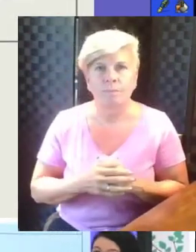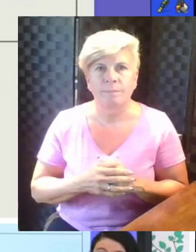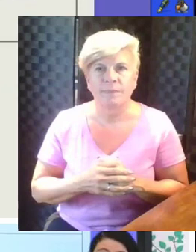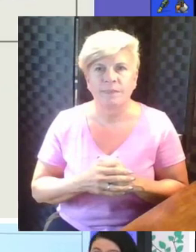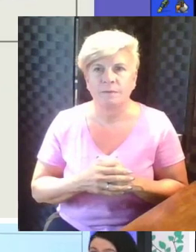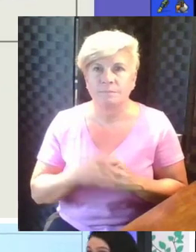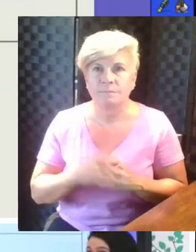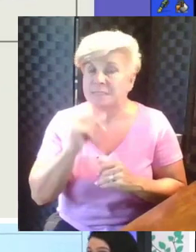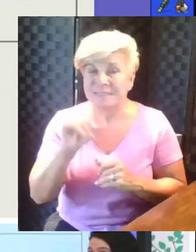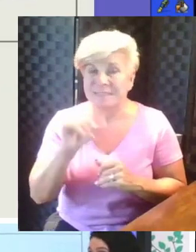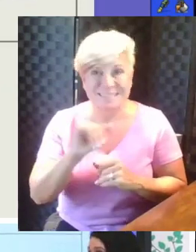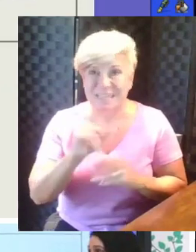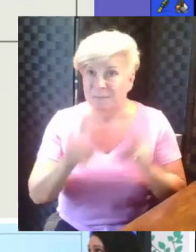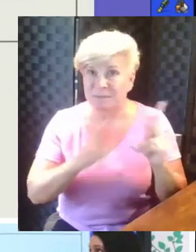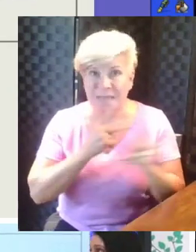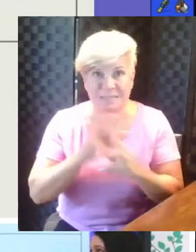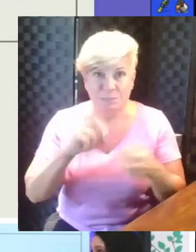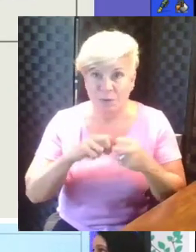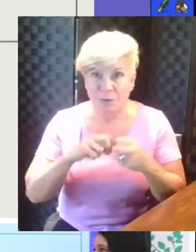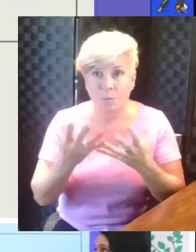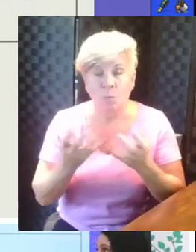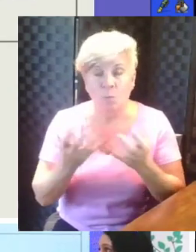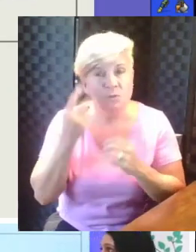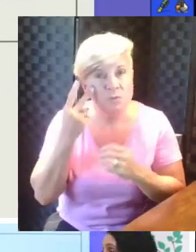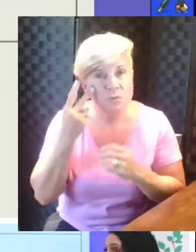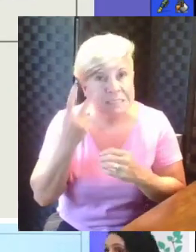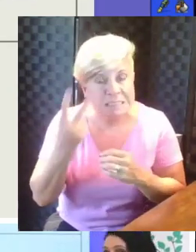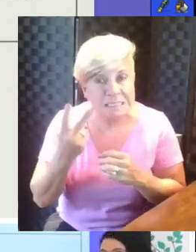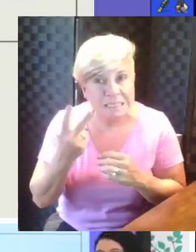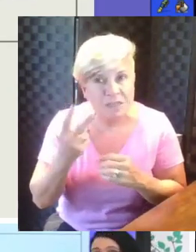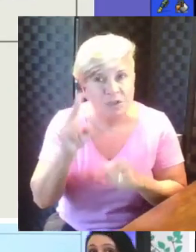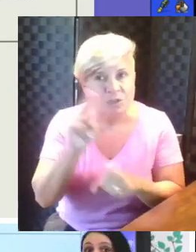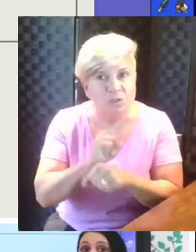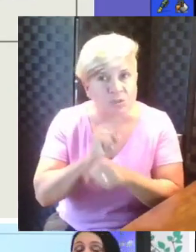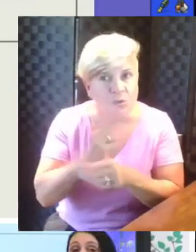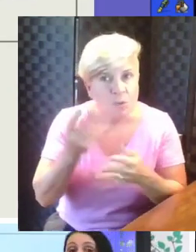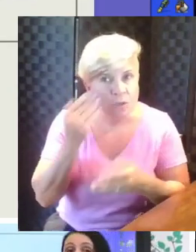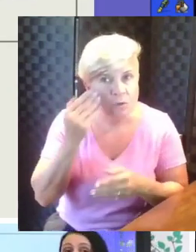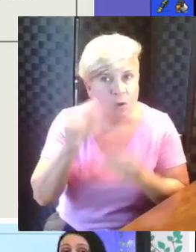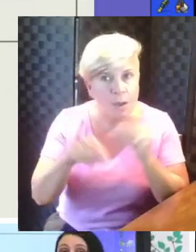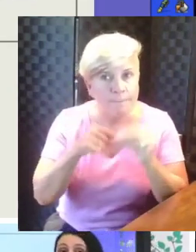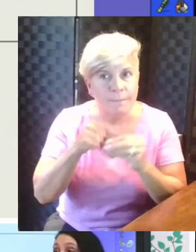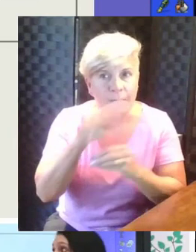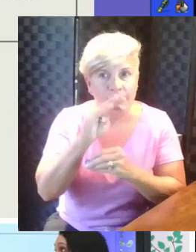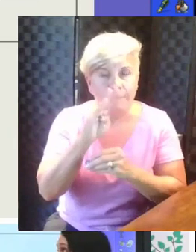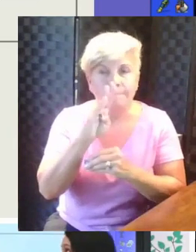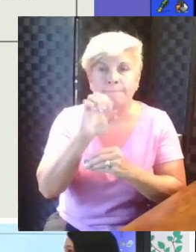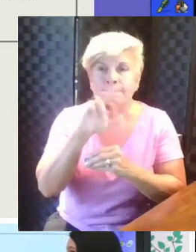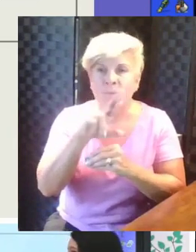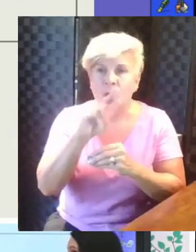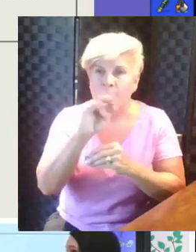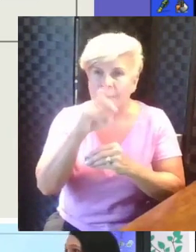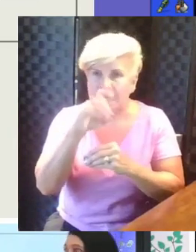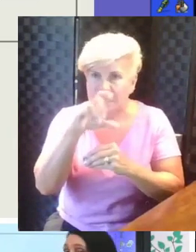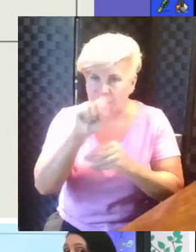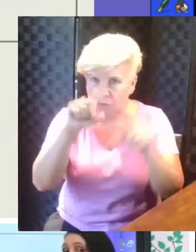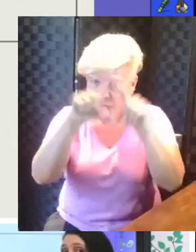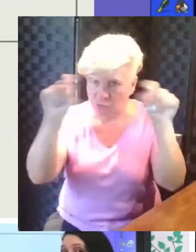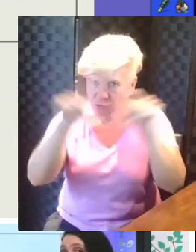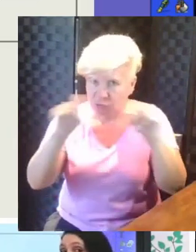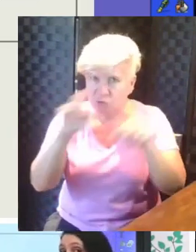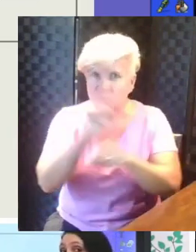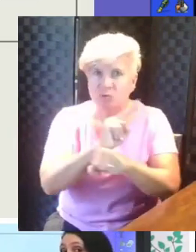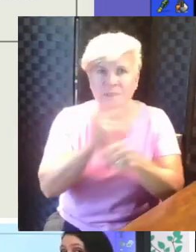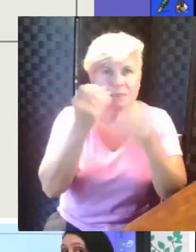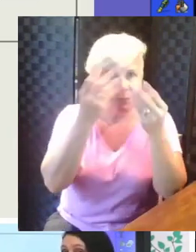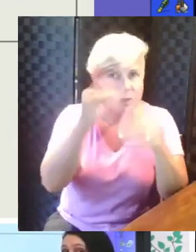not the same type of problem, but I want you to see, using what you know about bar models and using the information from the